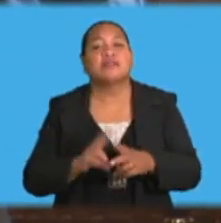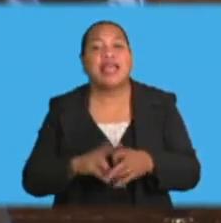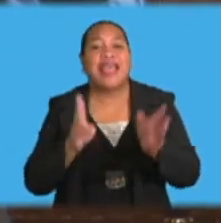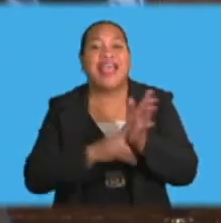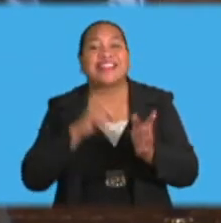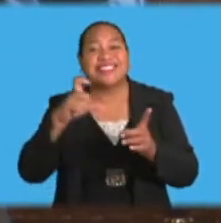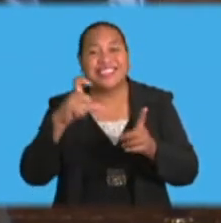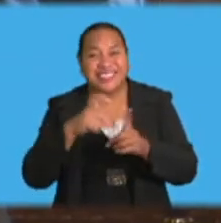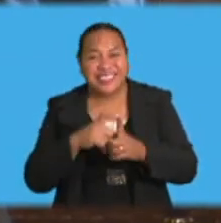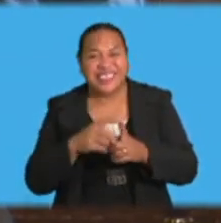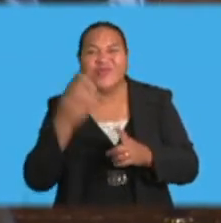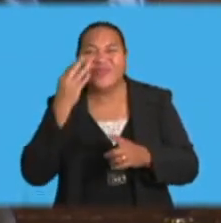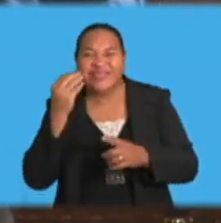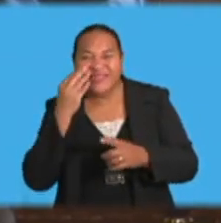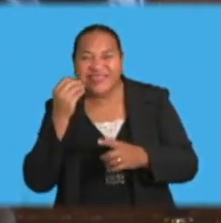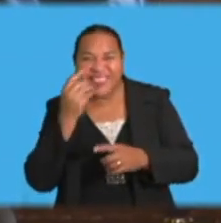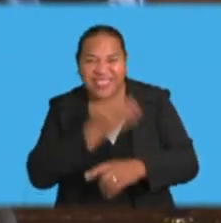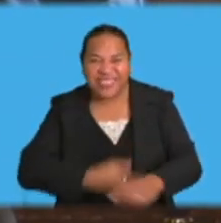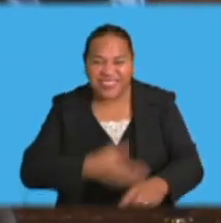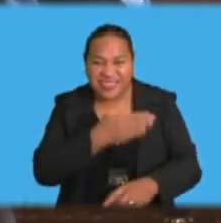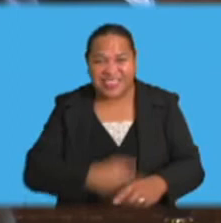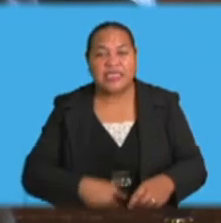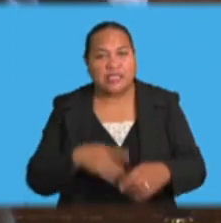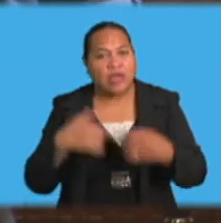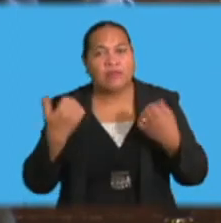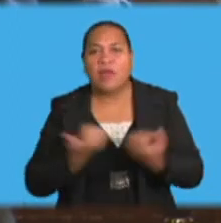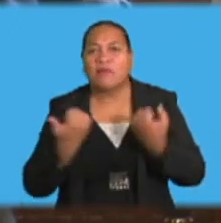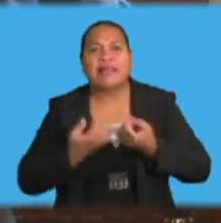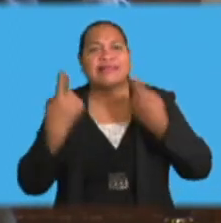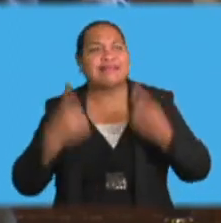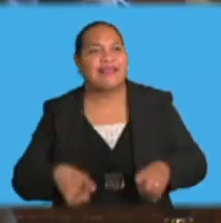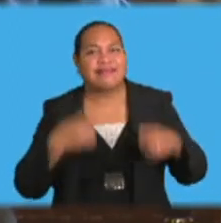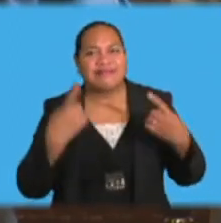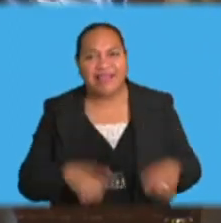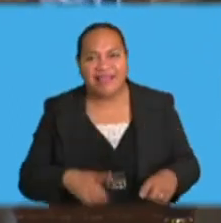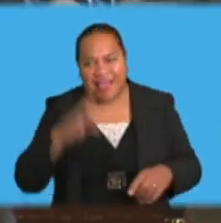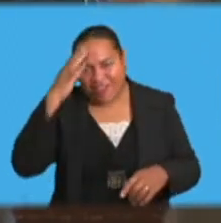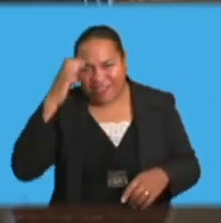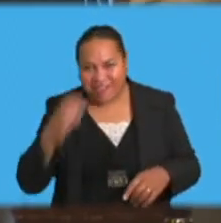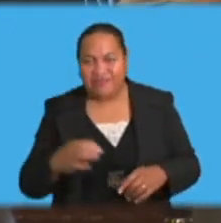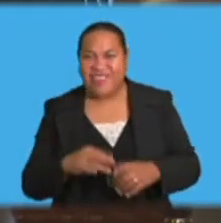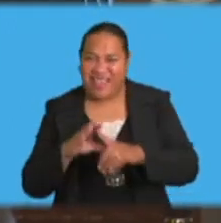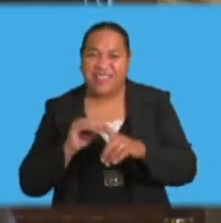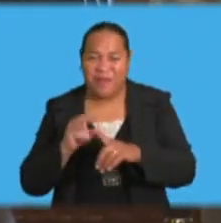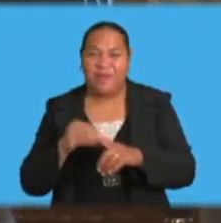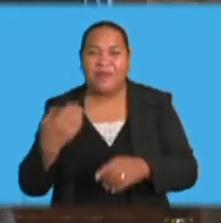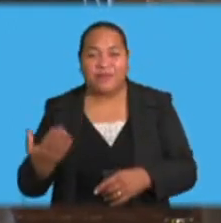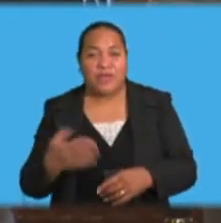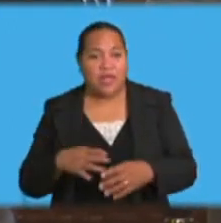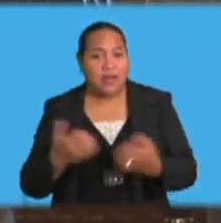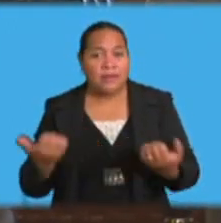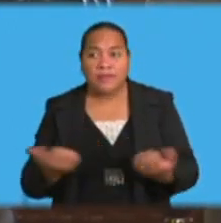an epic proportions, causing around 80% of deaths in our country. What does that mean? That means 80% of us members of parliament